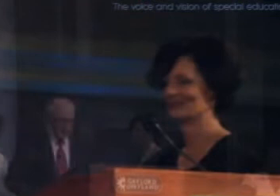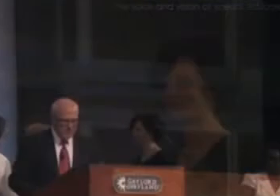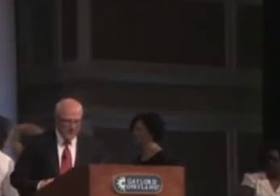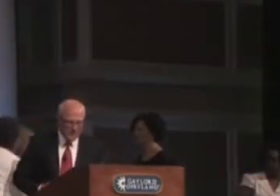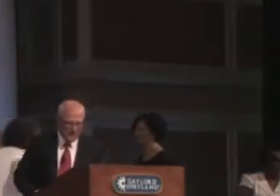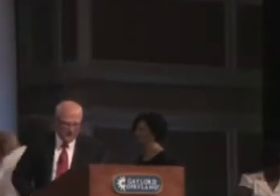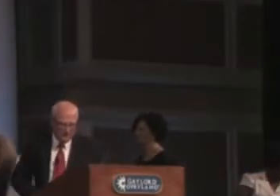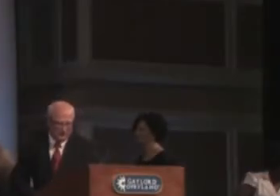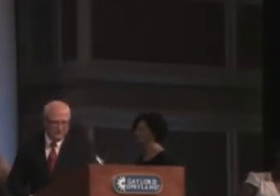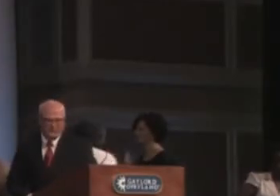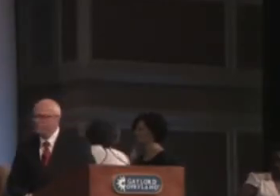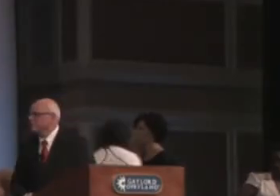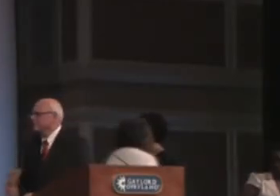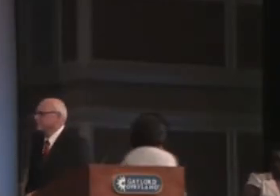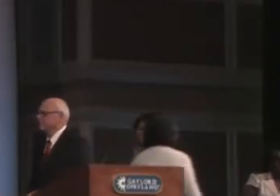James Neal.